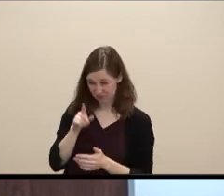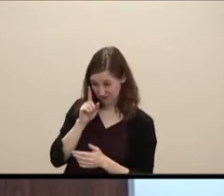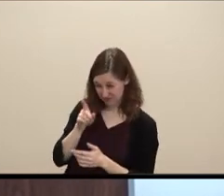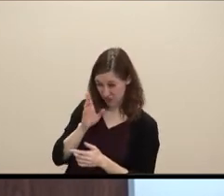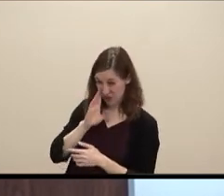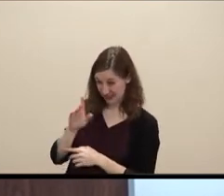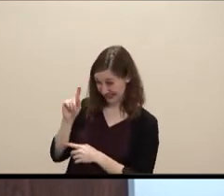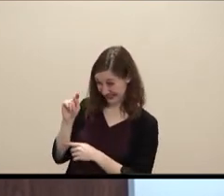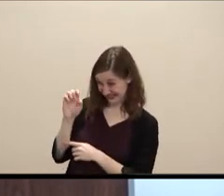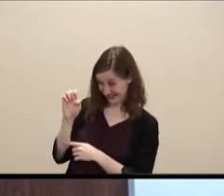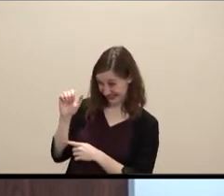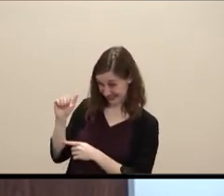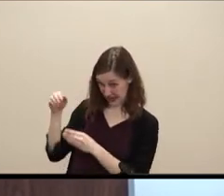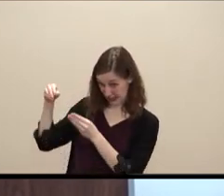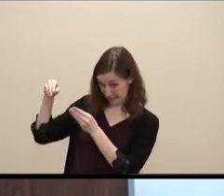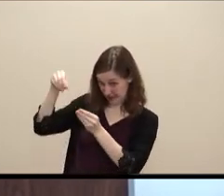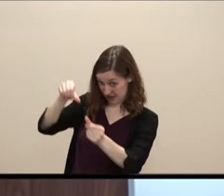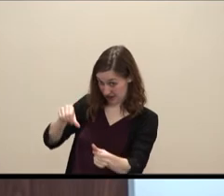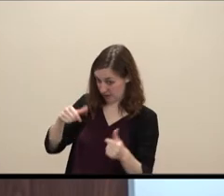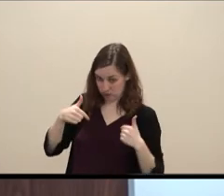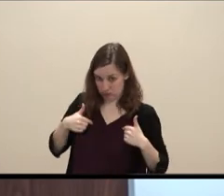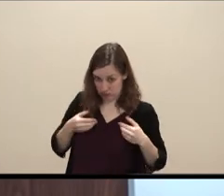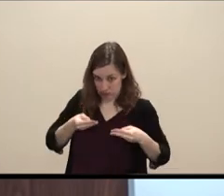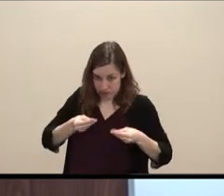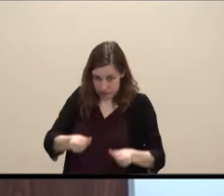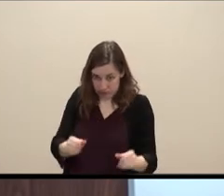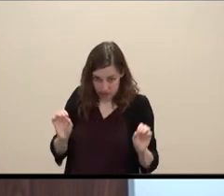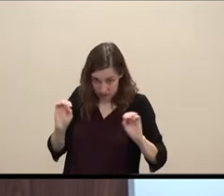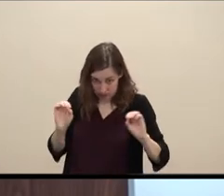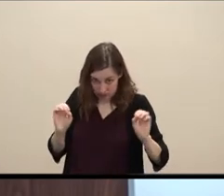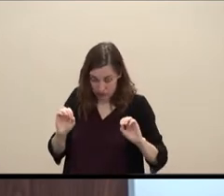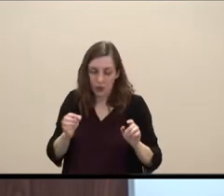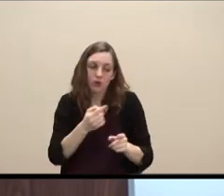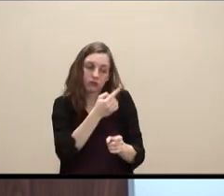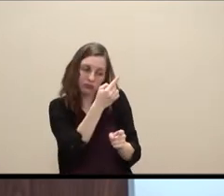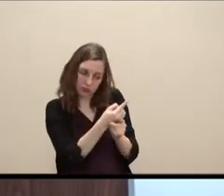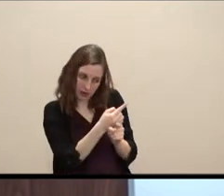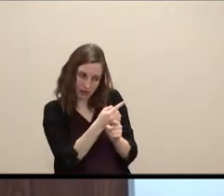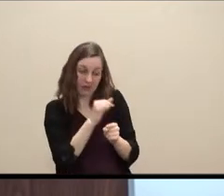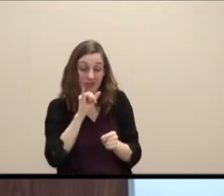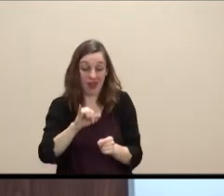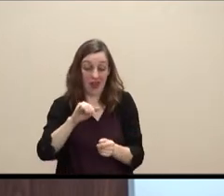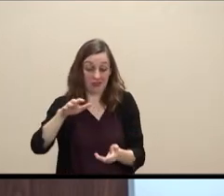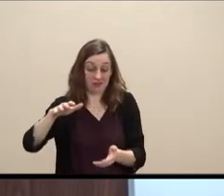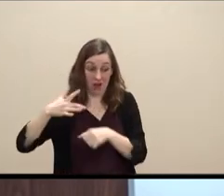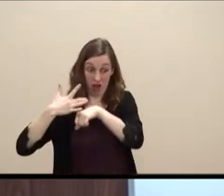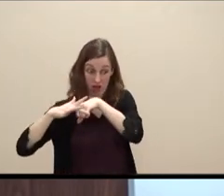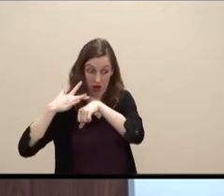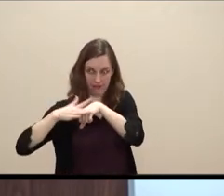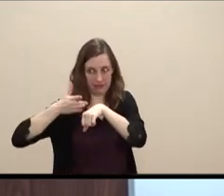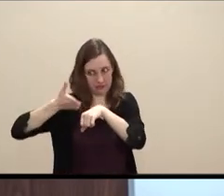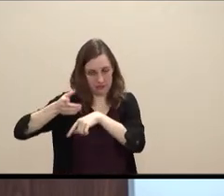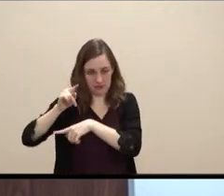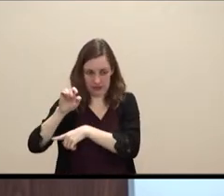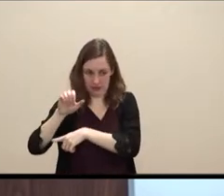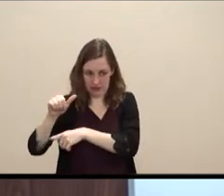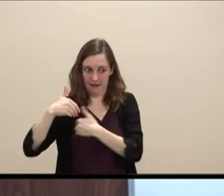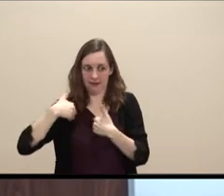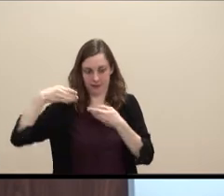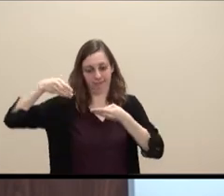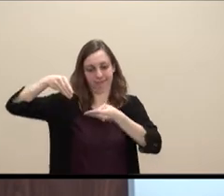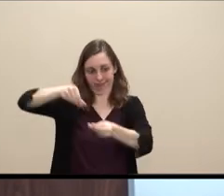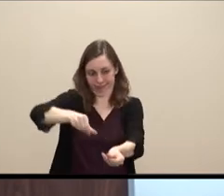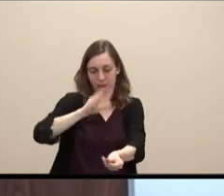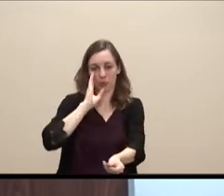by TA, we won't be funding this. It's right? An allotment that is, yes, it's money that is sent to us, yeah, part of House Bill